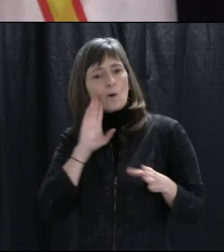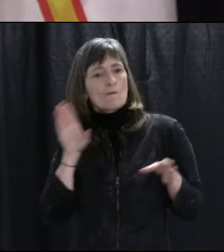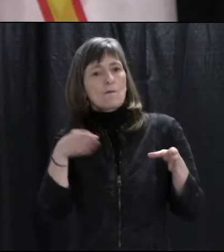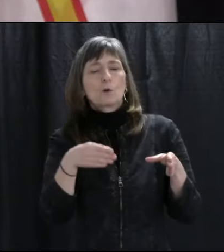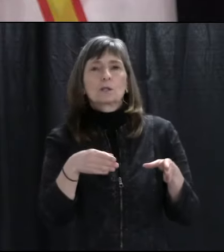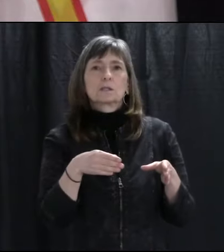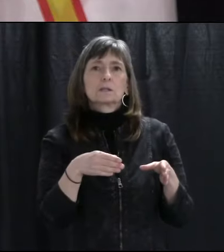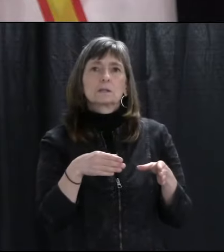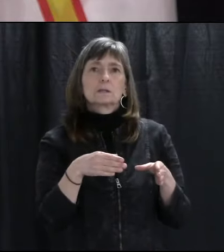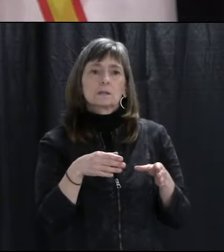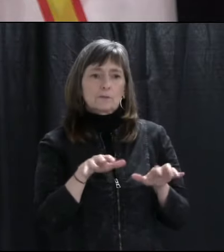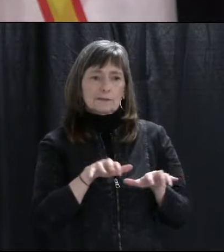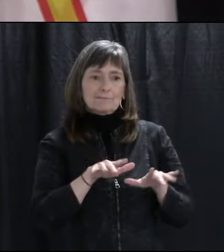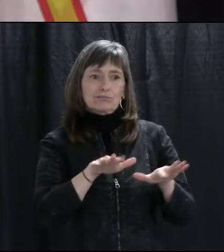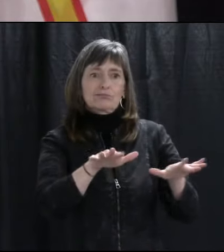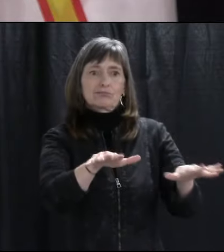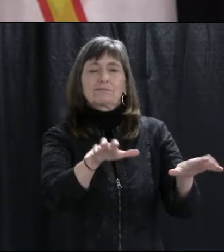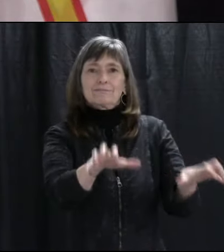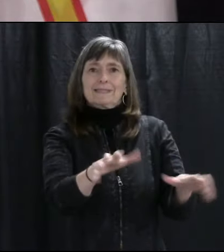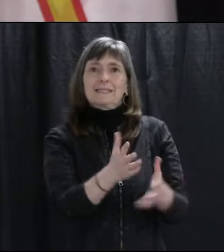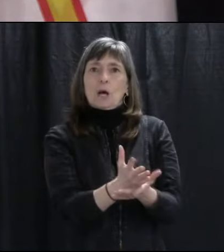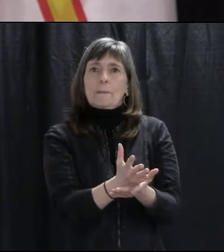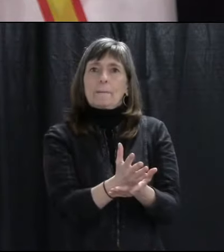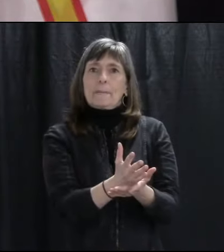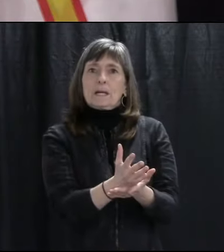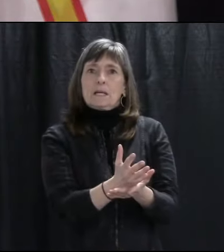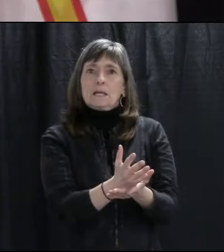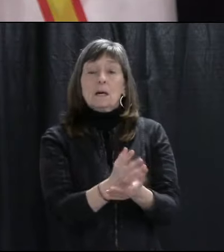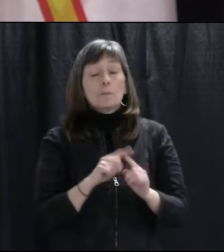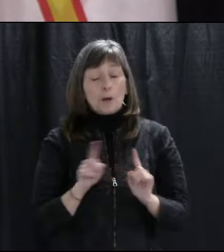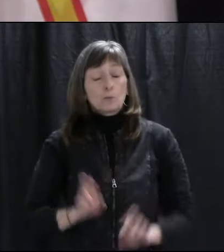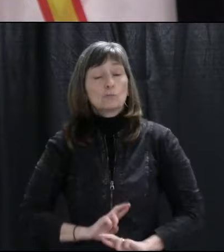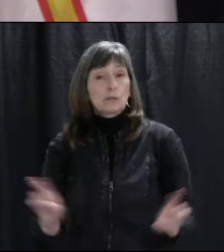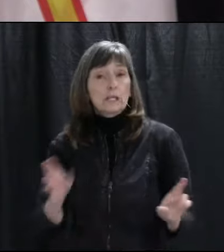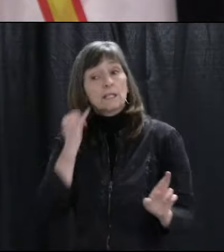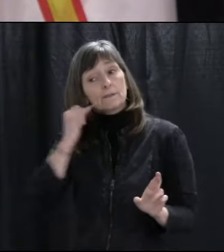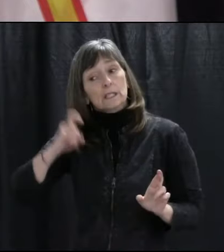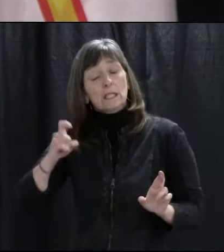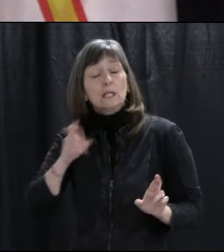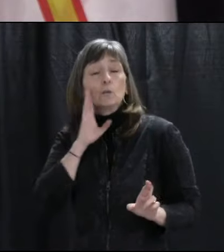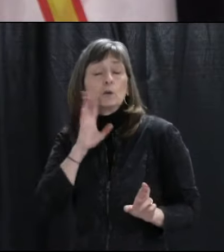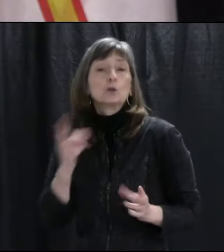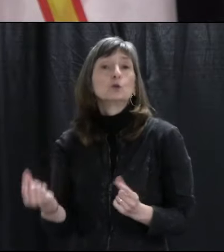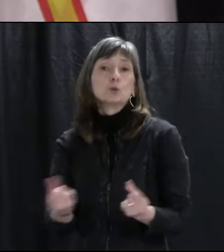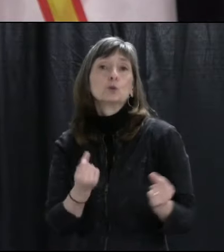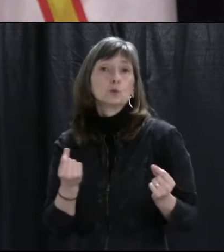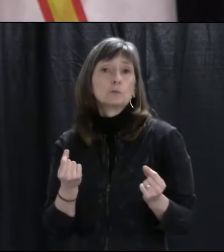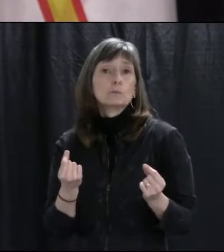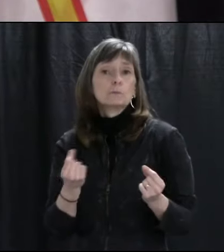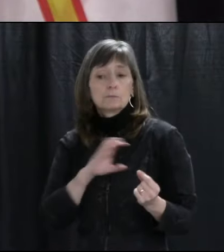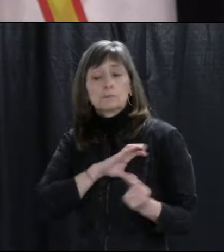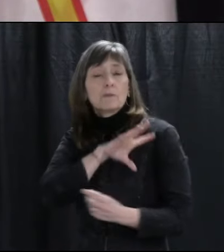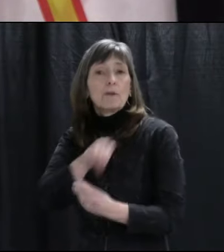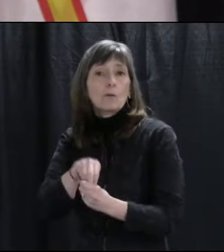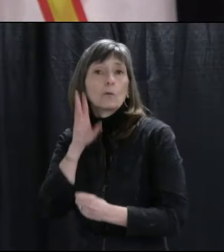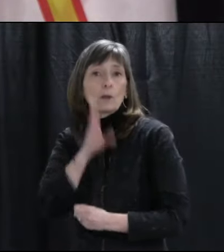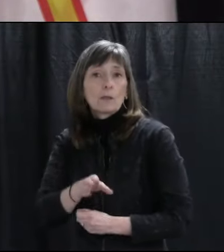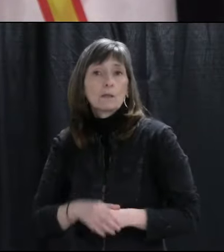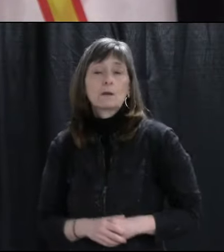times, to take action if it's needed. I also want to say that the majority of you're at